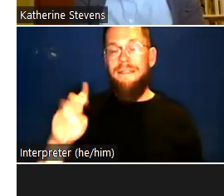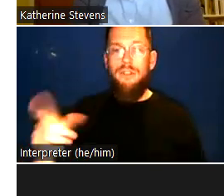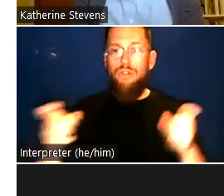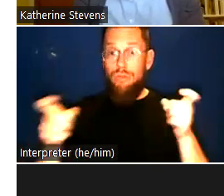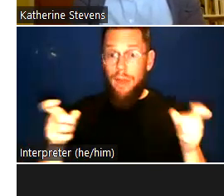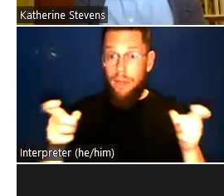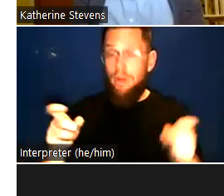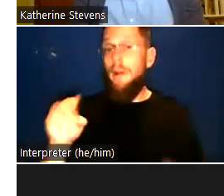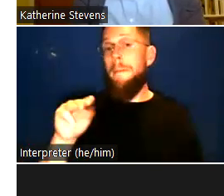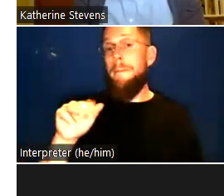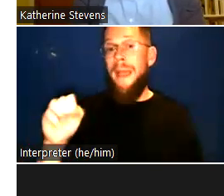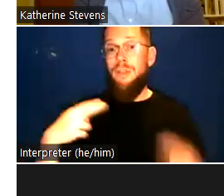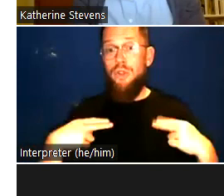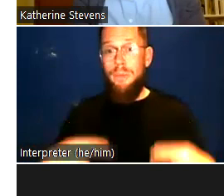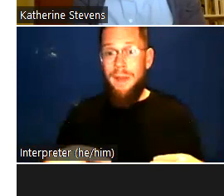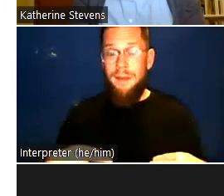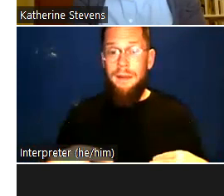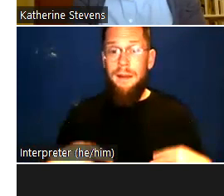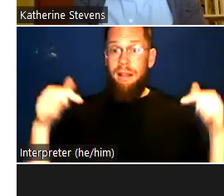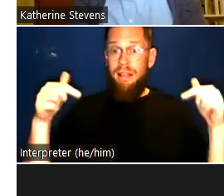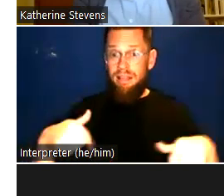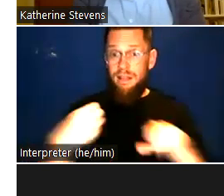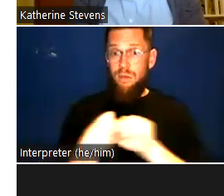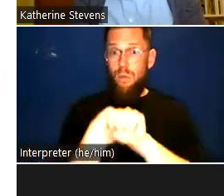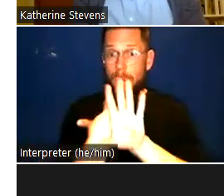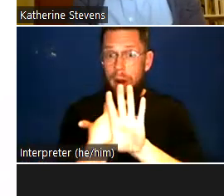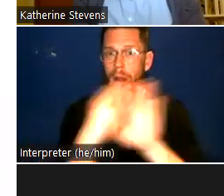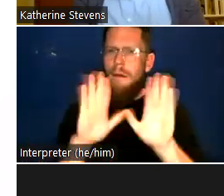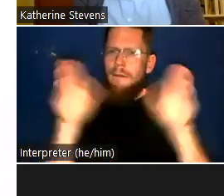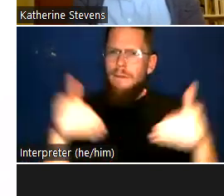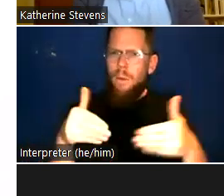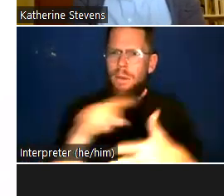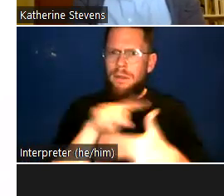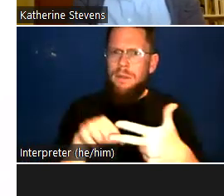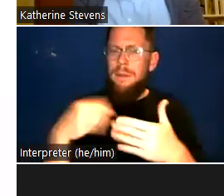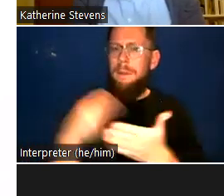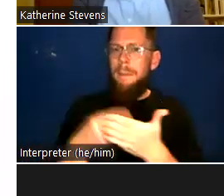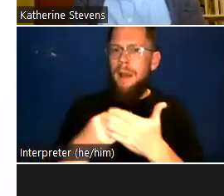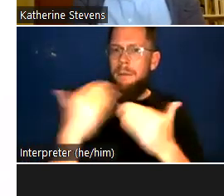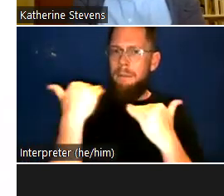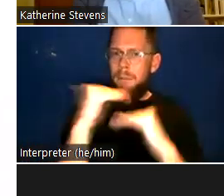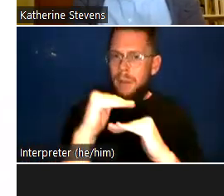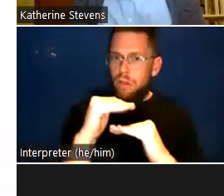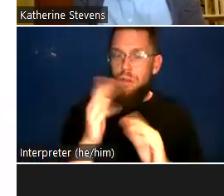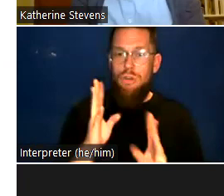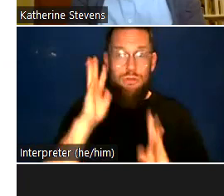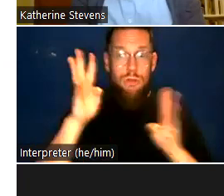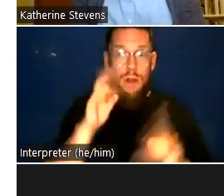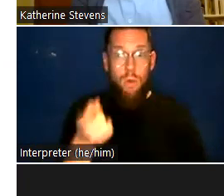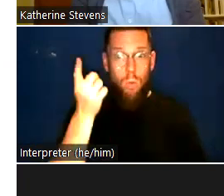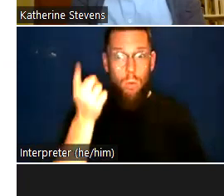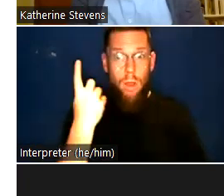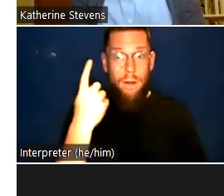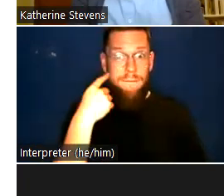Mass Humanities. Today's webinar is going to focus on budgets, creating the budget for your application. And I should